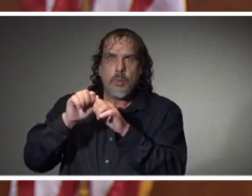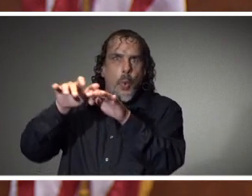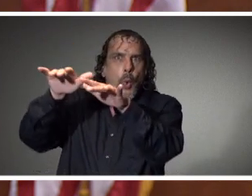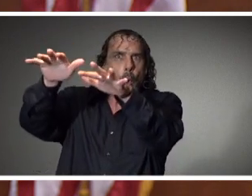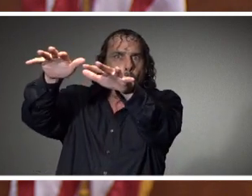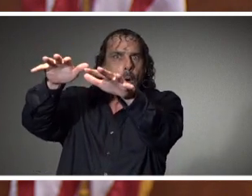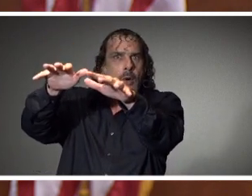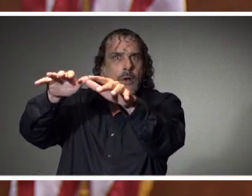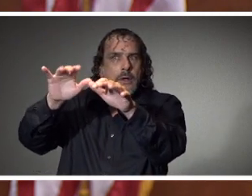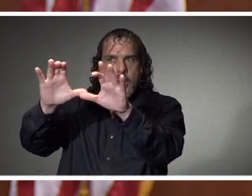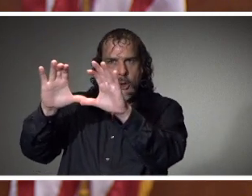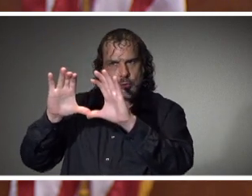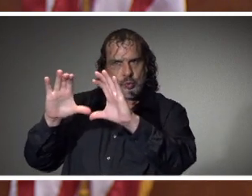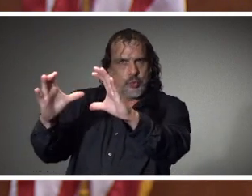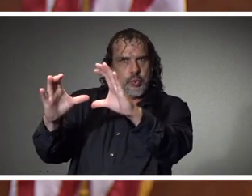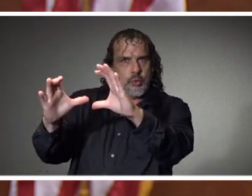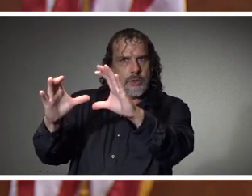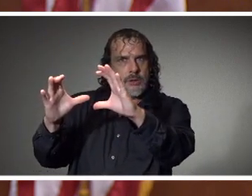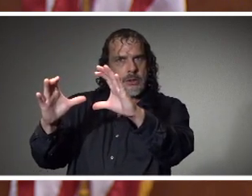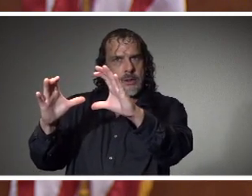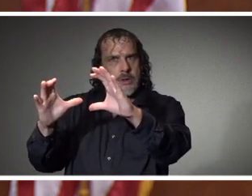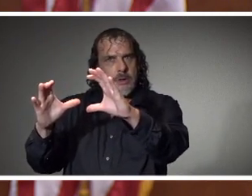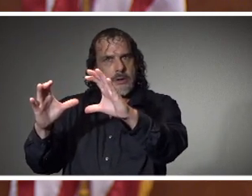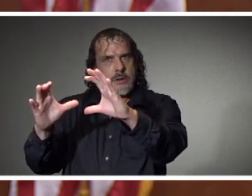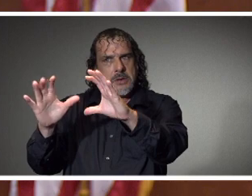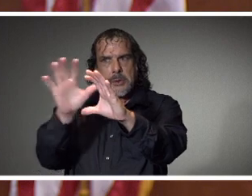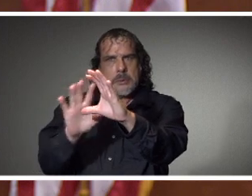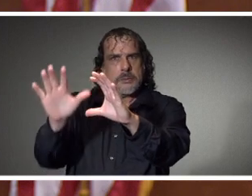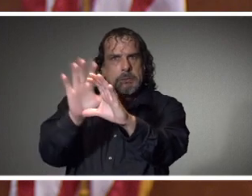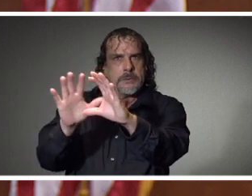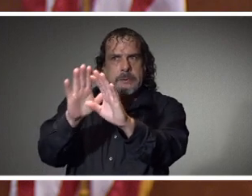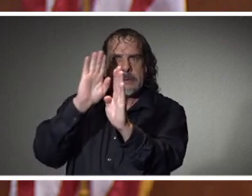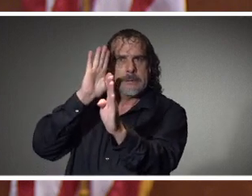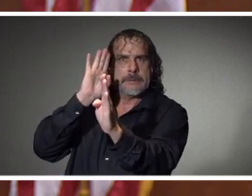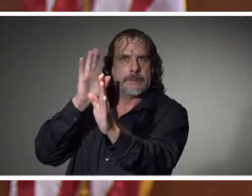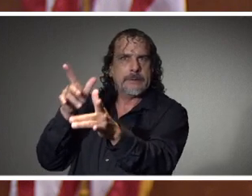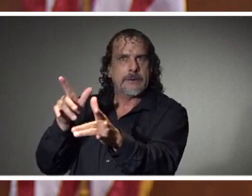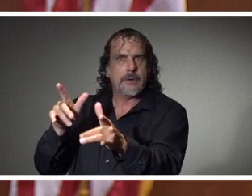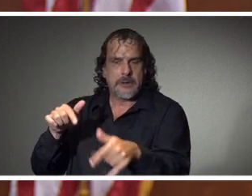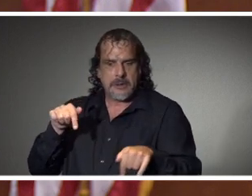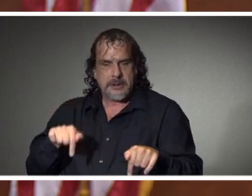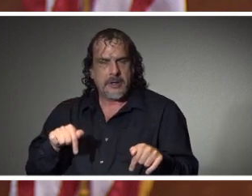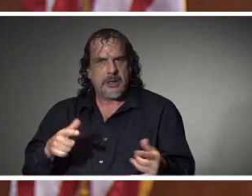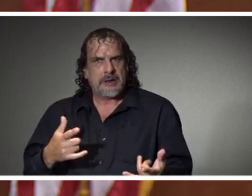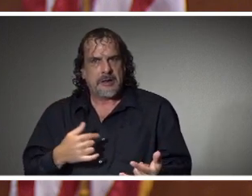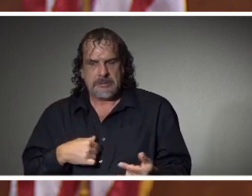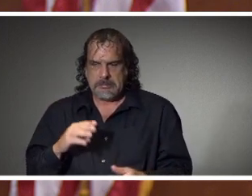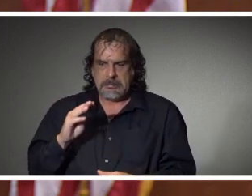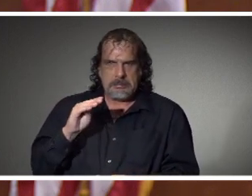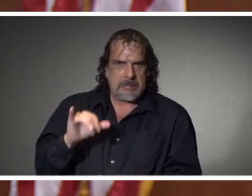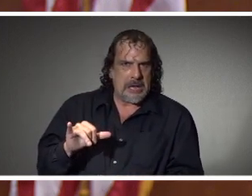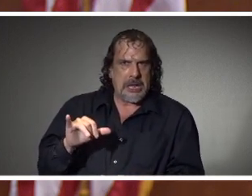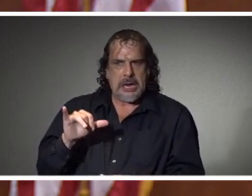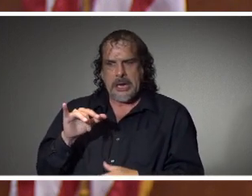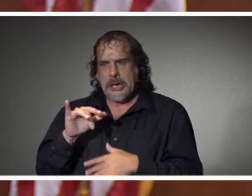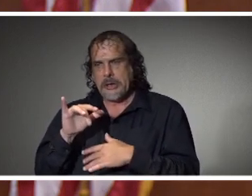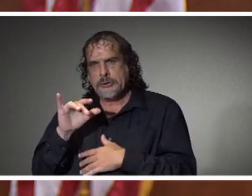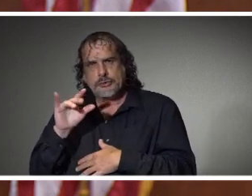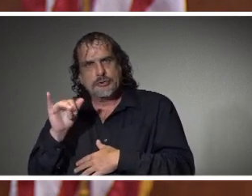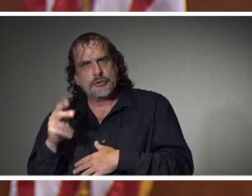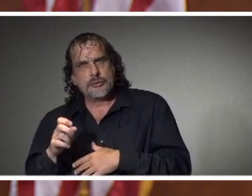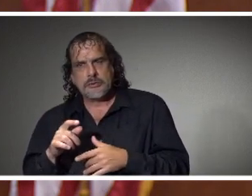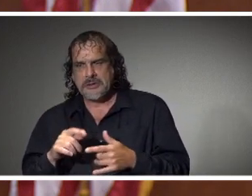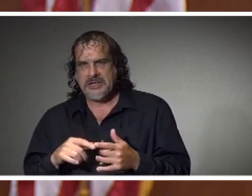was situated such that that's where a lot of the attention went. We went through a period of time in late May and early June when there was a